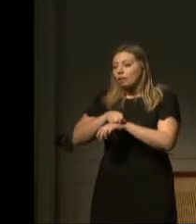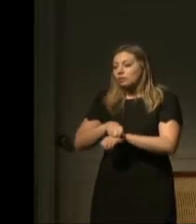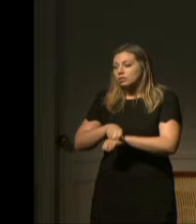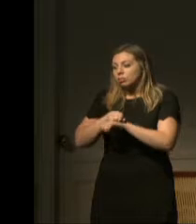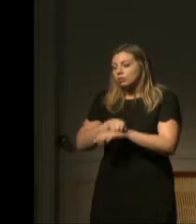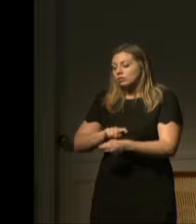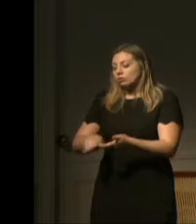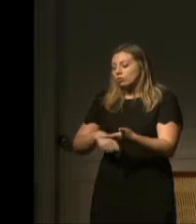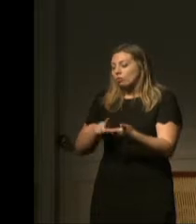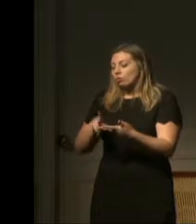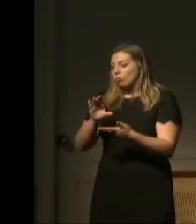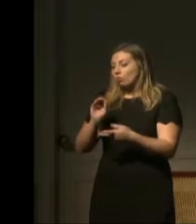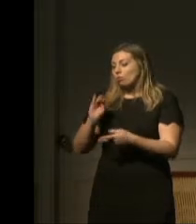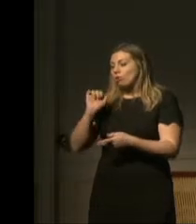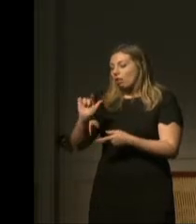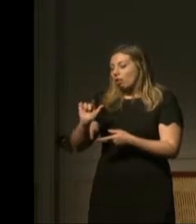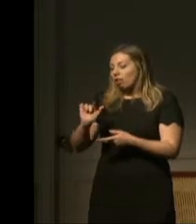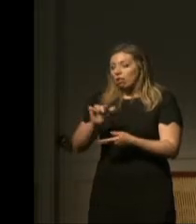on the